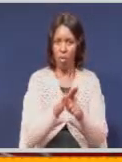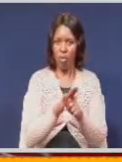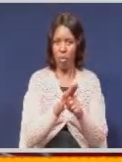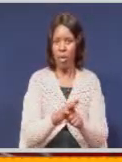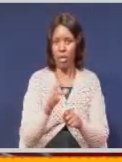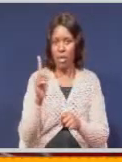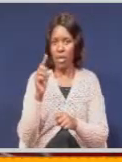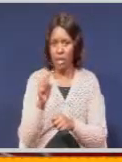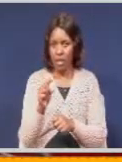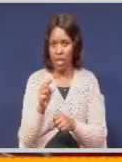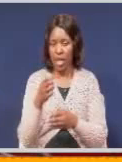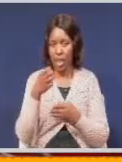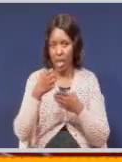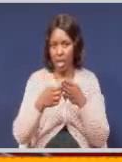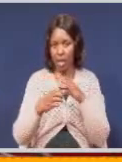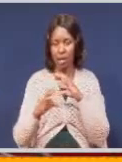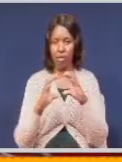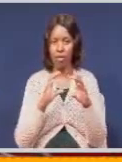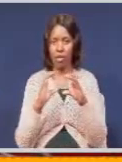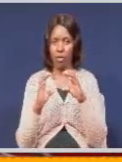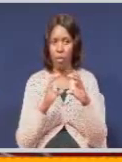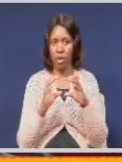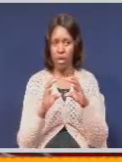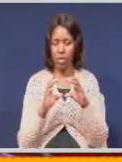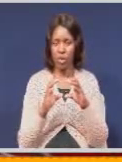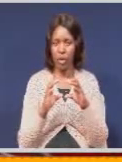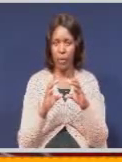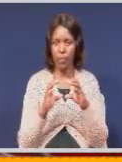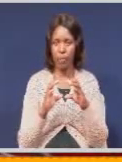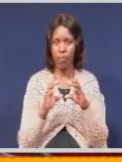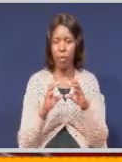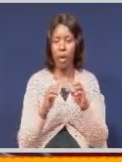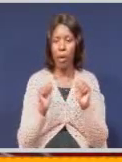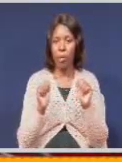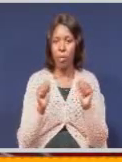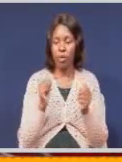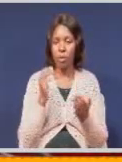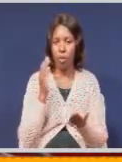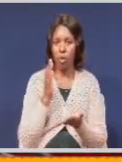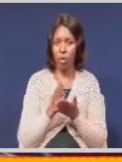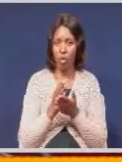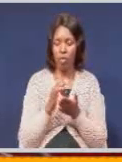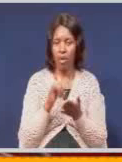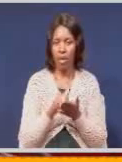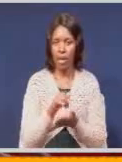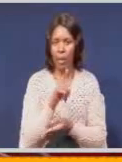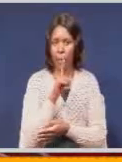that communication, I think I can confirm that I've been